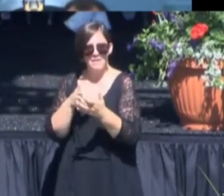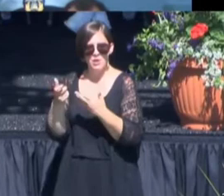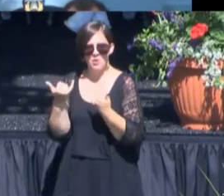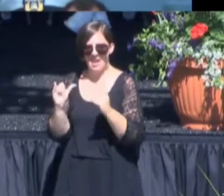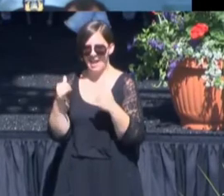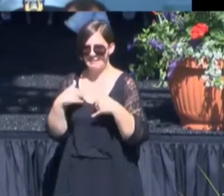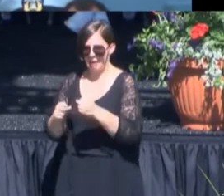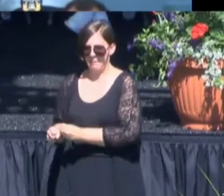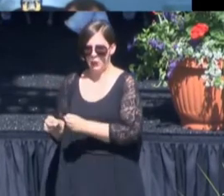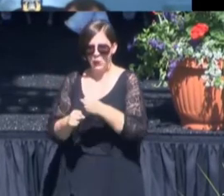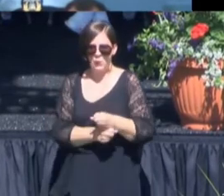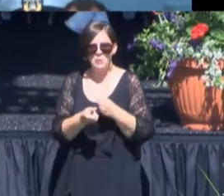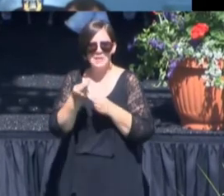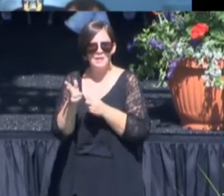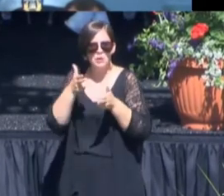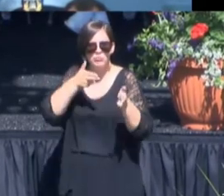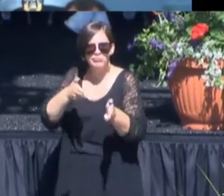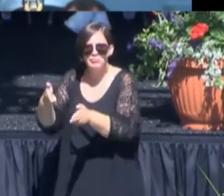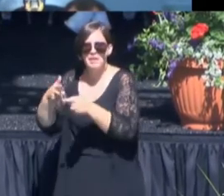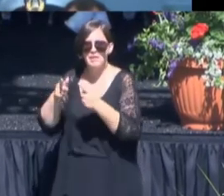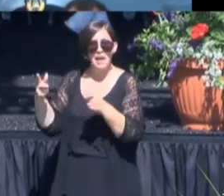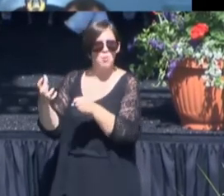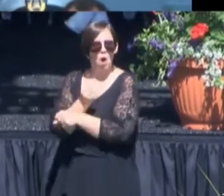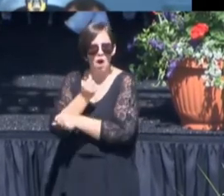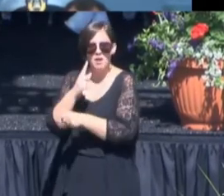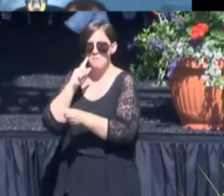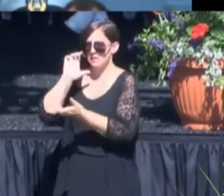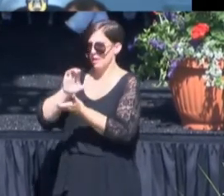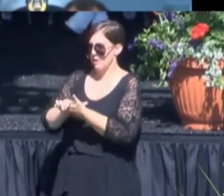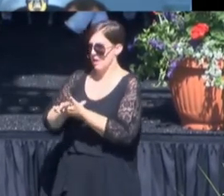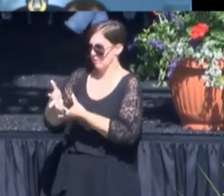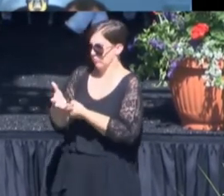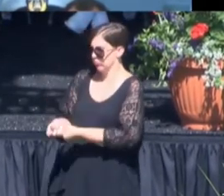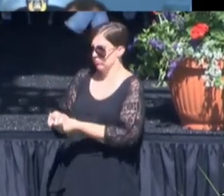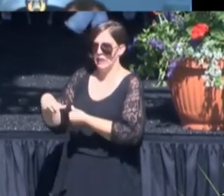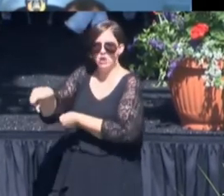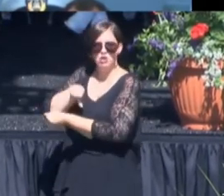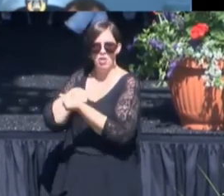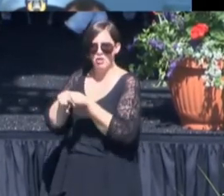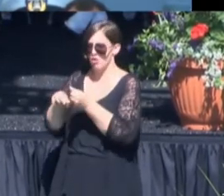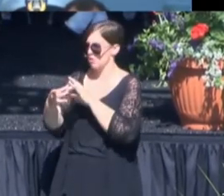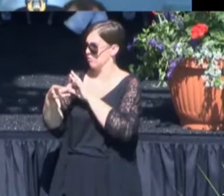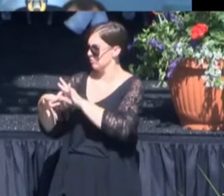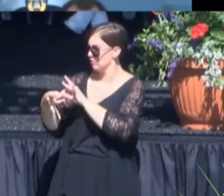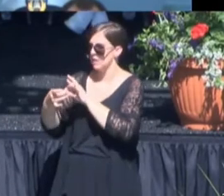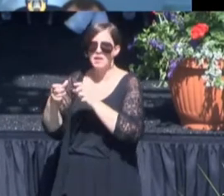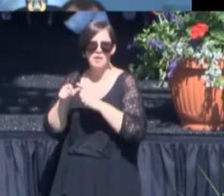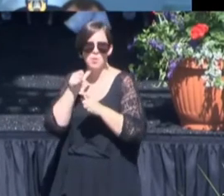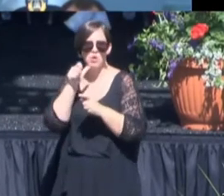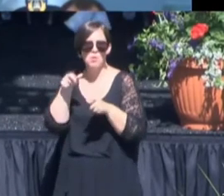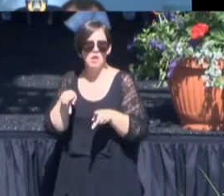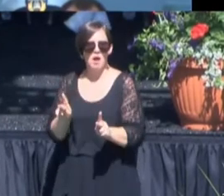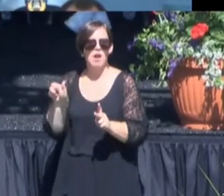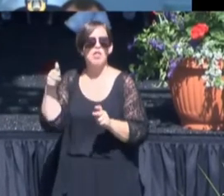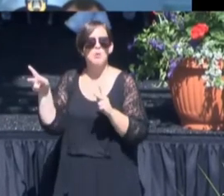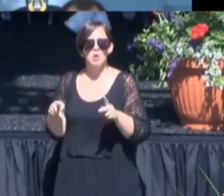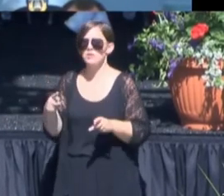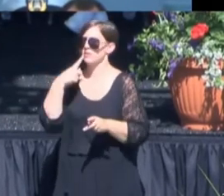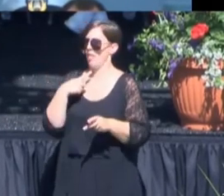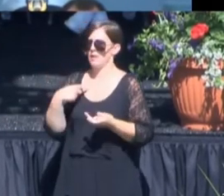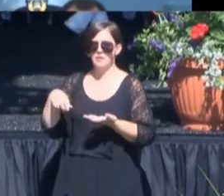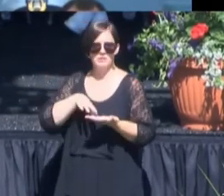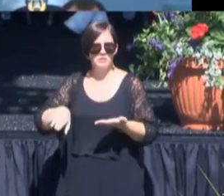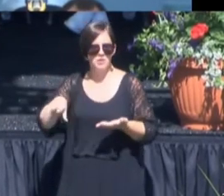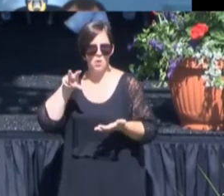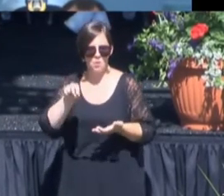canoes and some muskets. They won because they believed in each other and they weren't going to let someone else talk them out of it. We recall